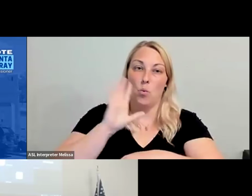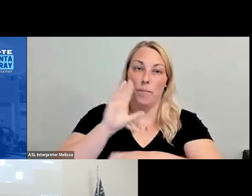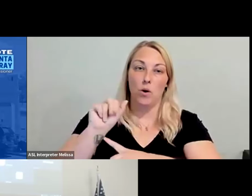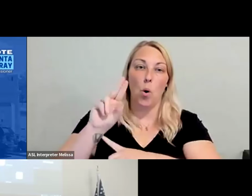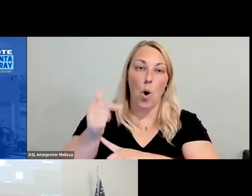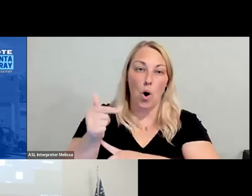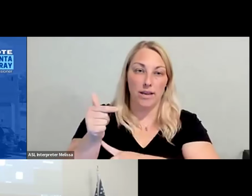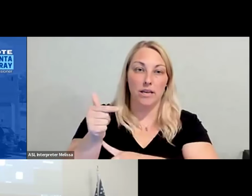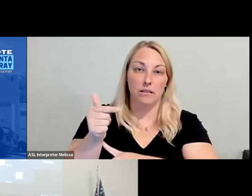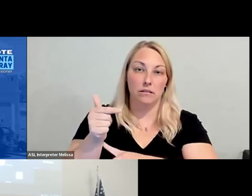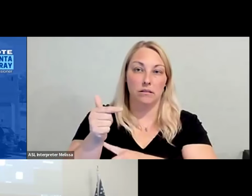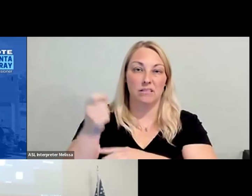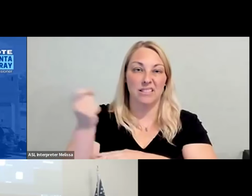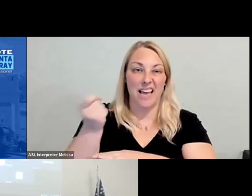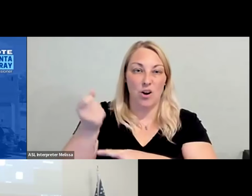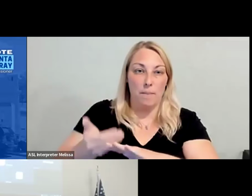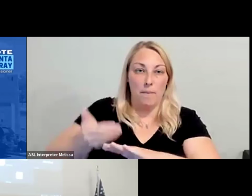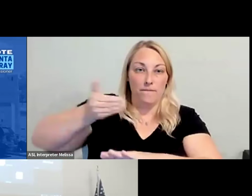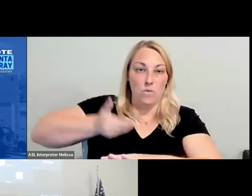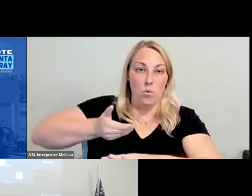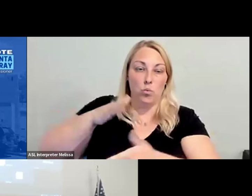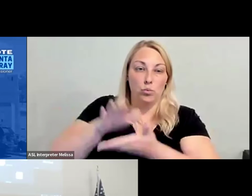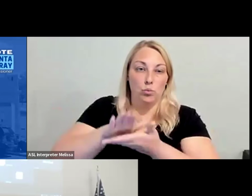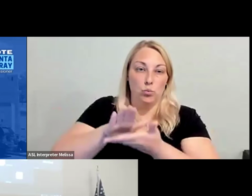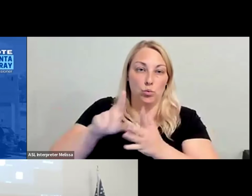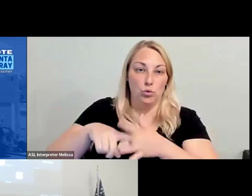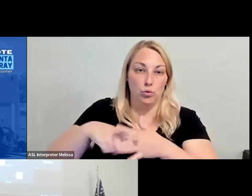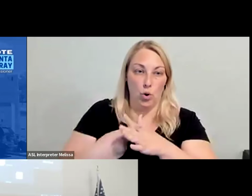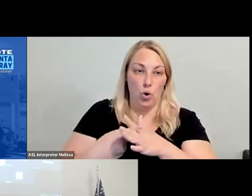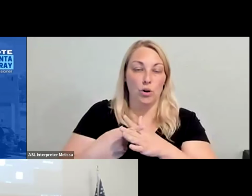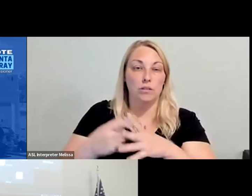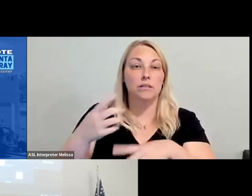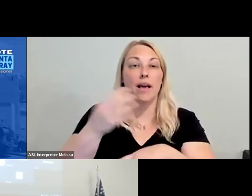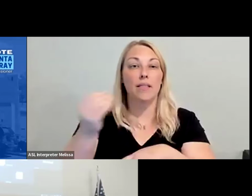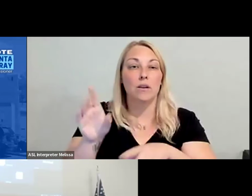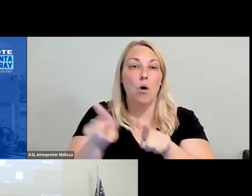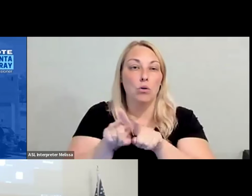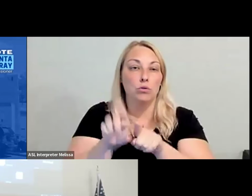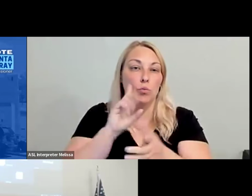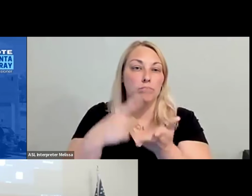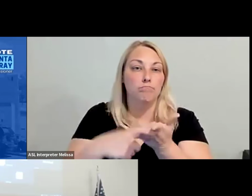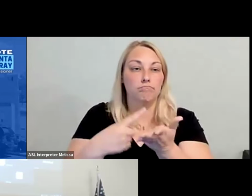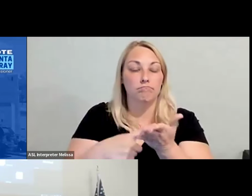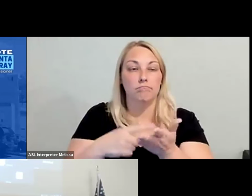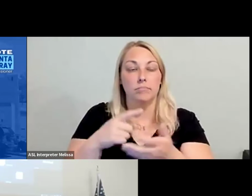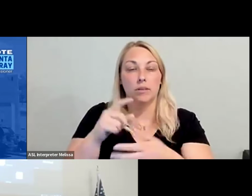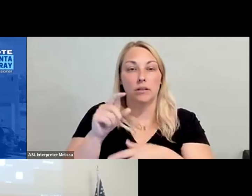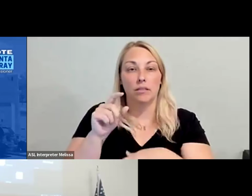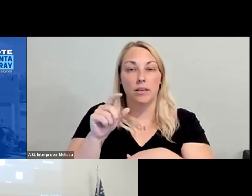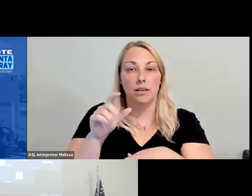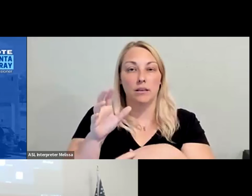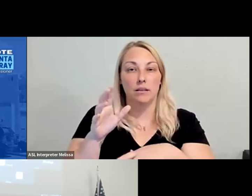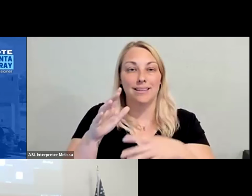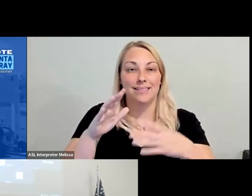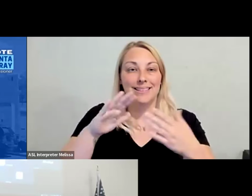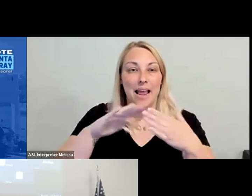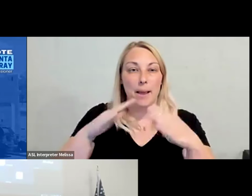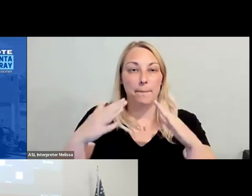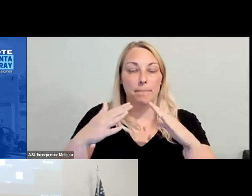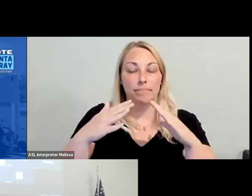August, and also further growing this Trinidad neighbor network that we want to build in the neighborhood. With that